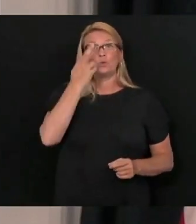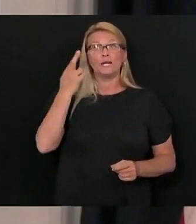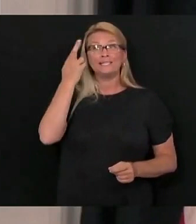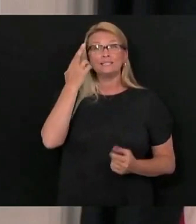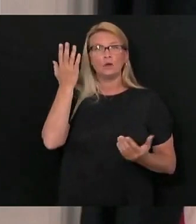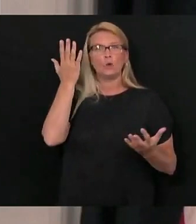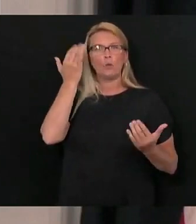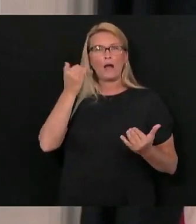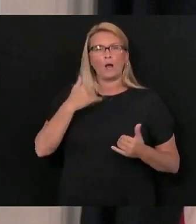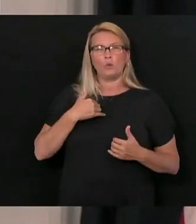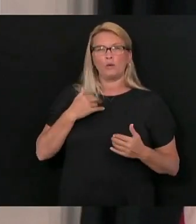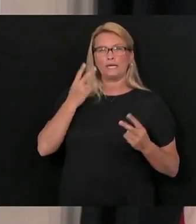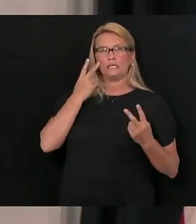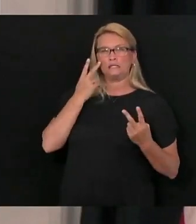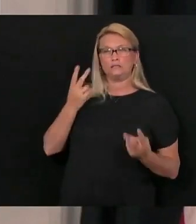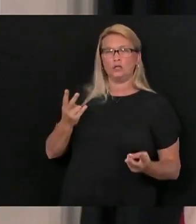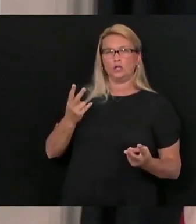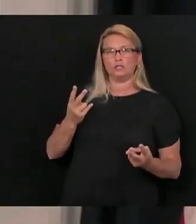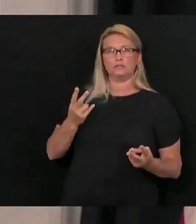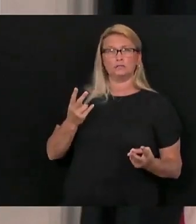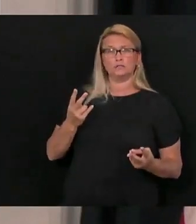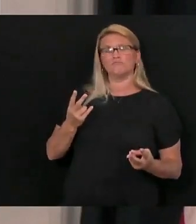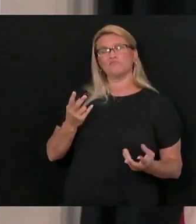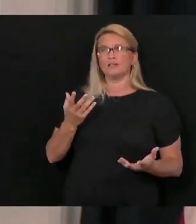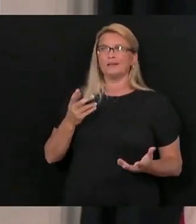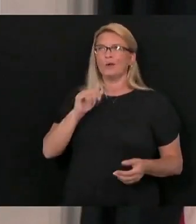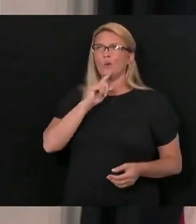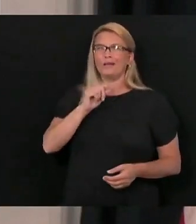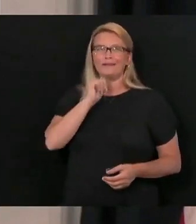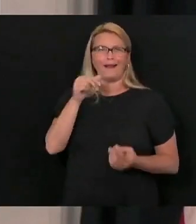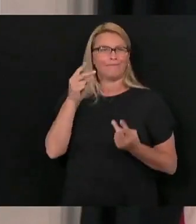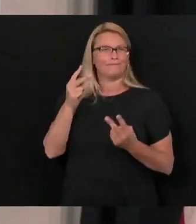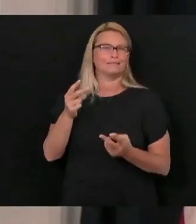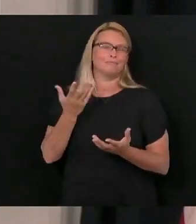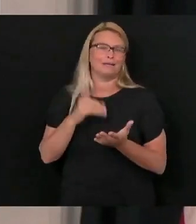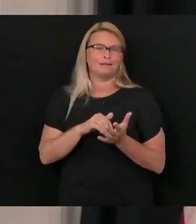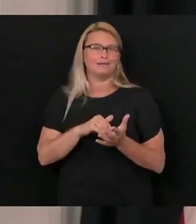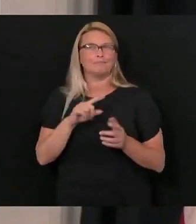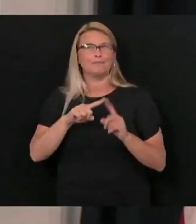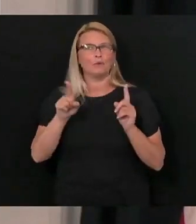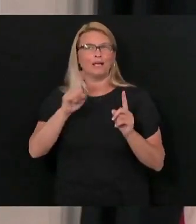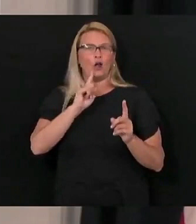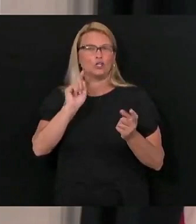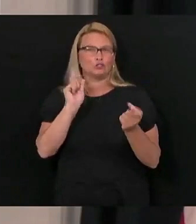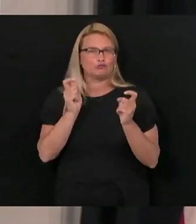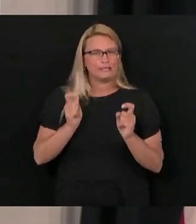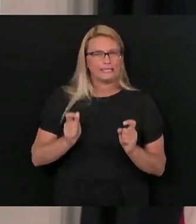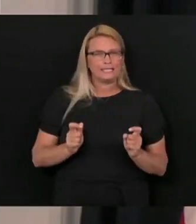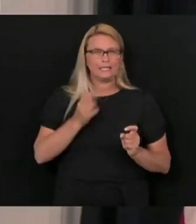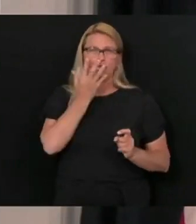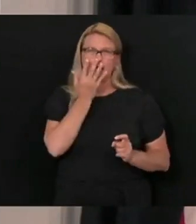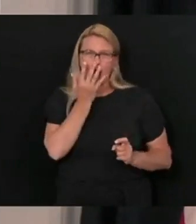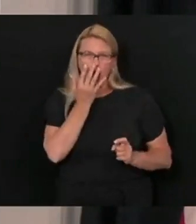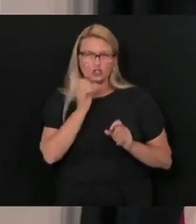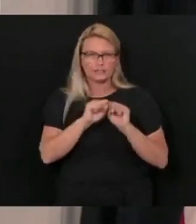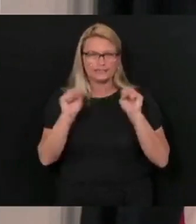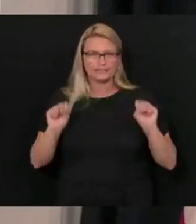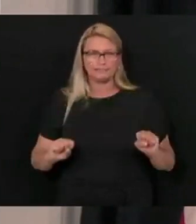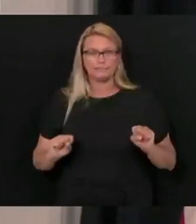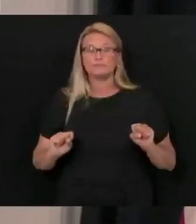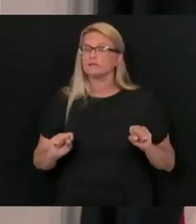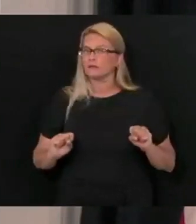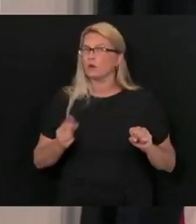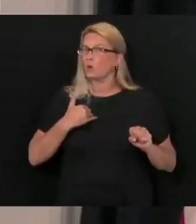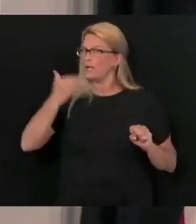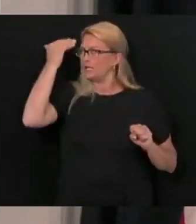revisiting a little bit, or not really revisiting, but we're really tweaking a little bit the color coding, that we know that